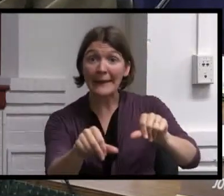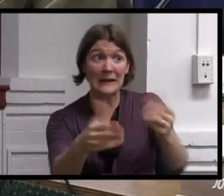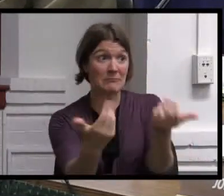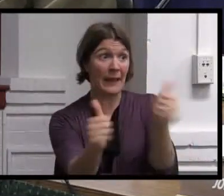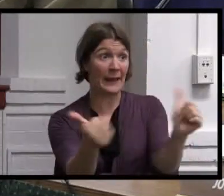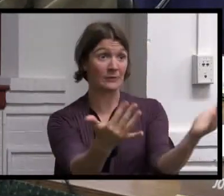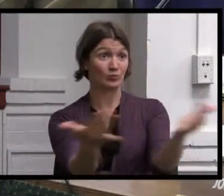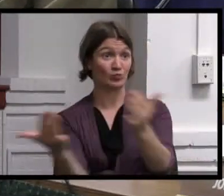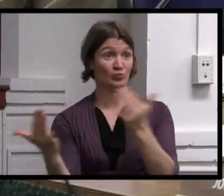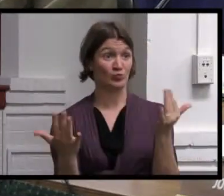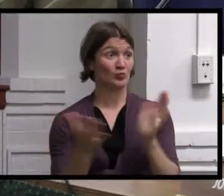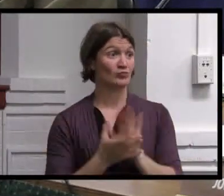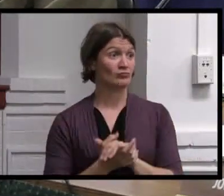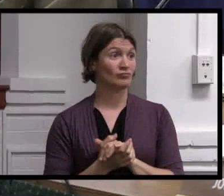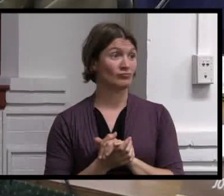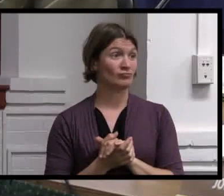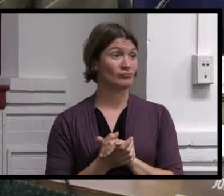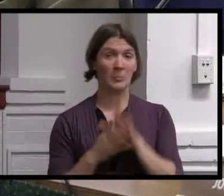update?